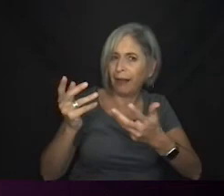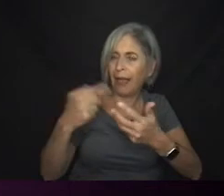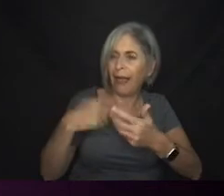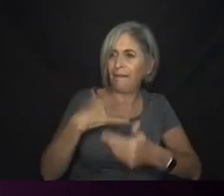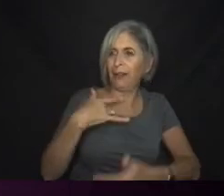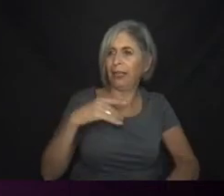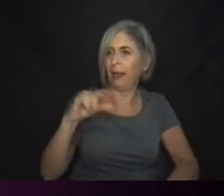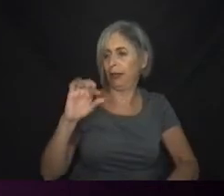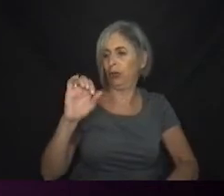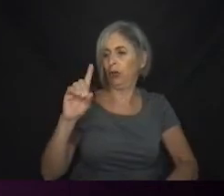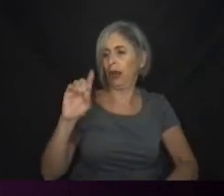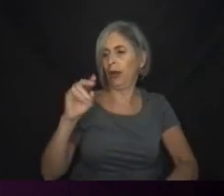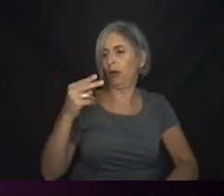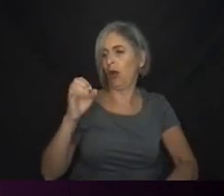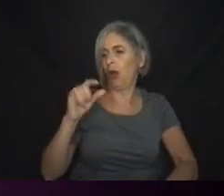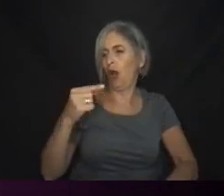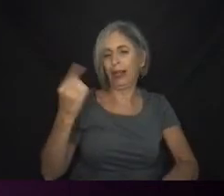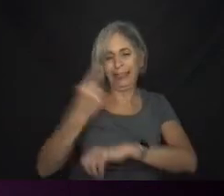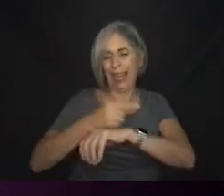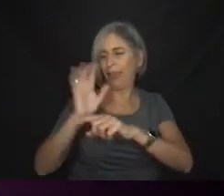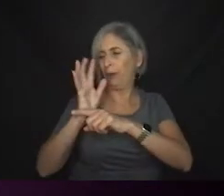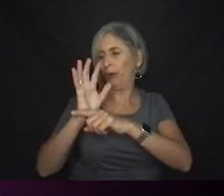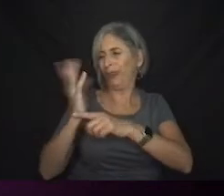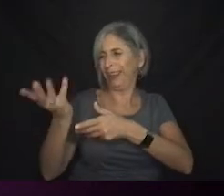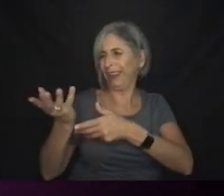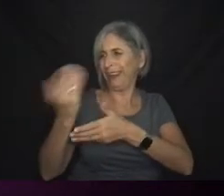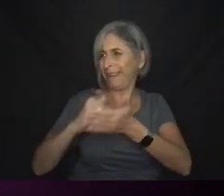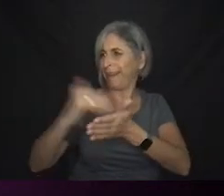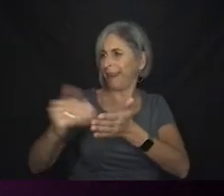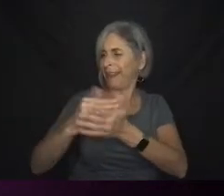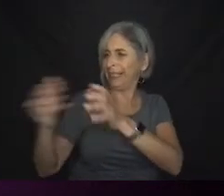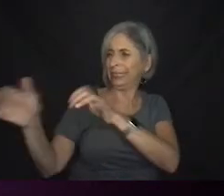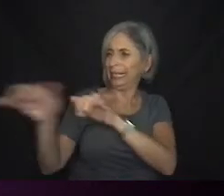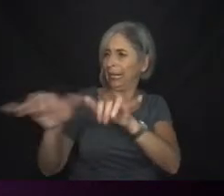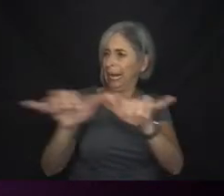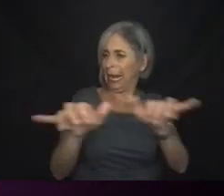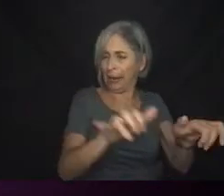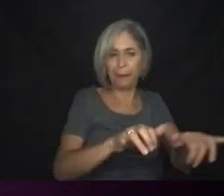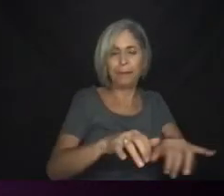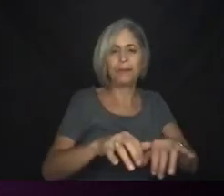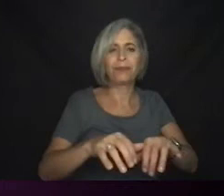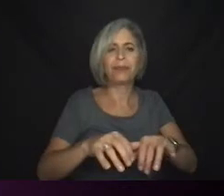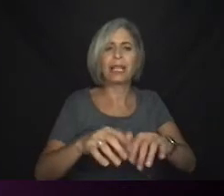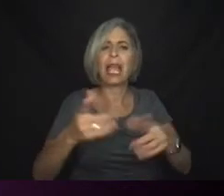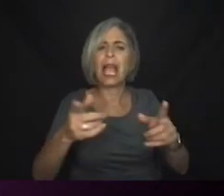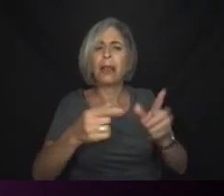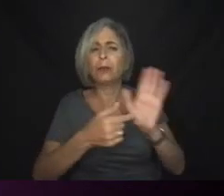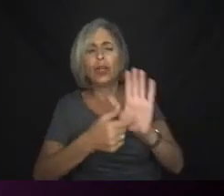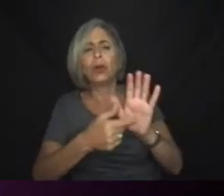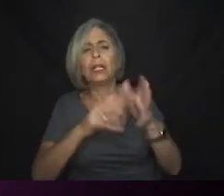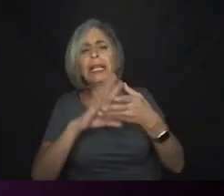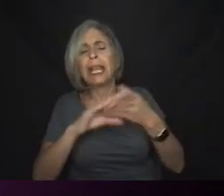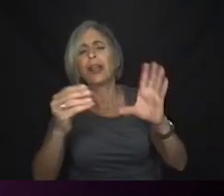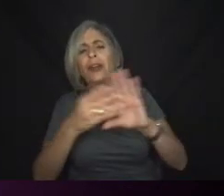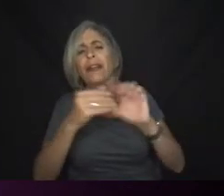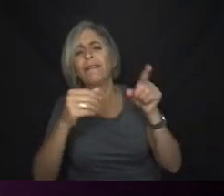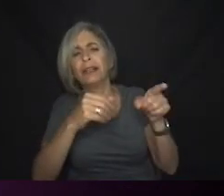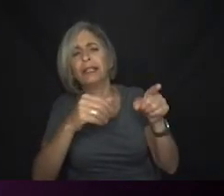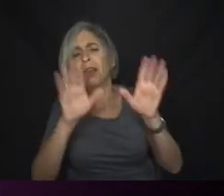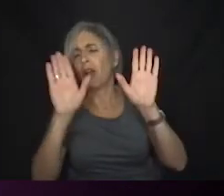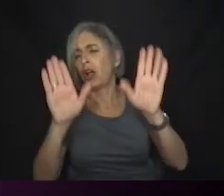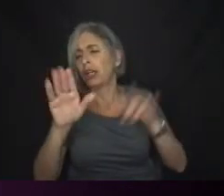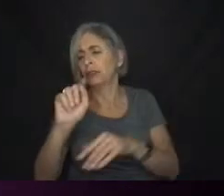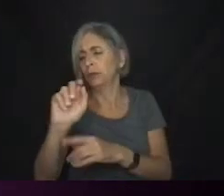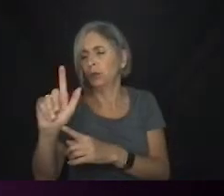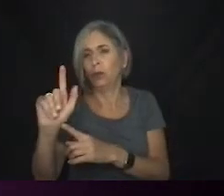Day. And so, like here, I want to use narrative to outline what I've seen so far. This is Excalibur, a fantastic tool